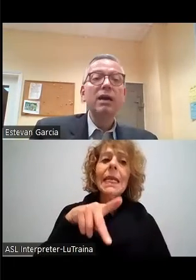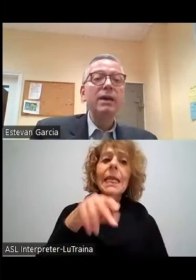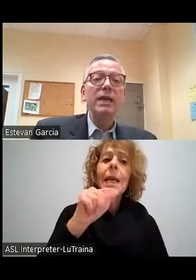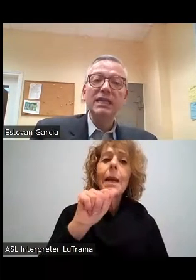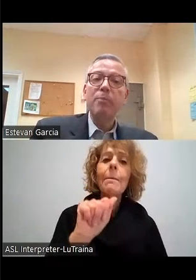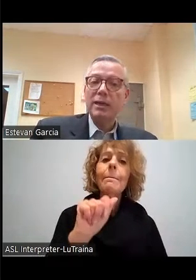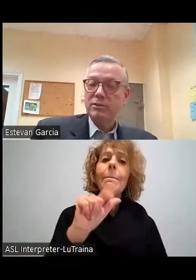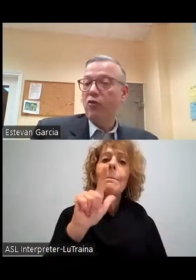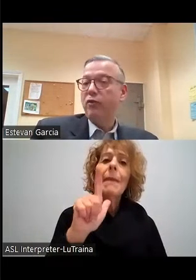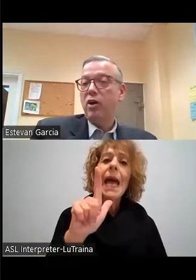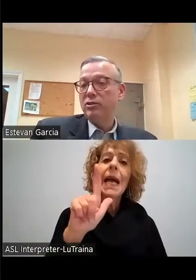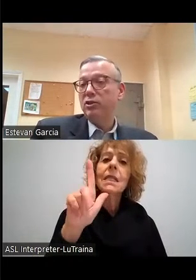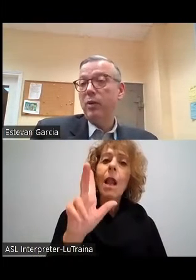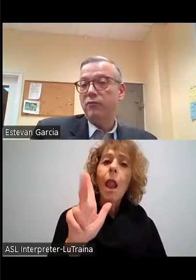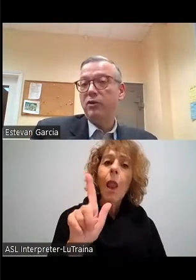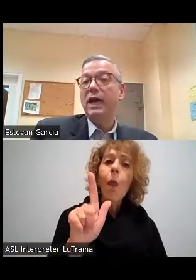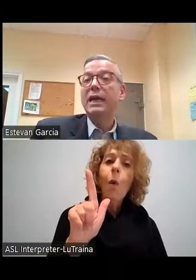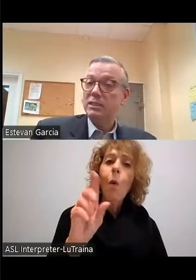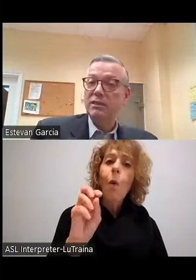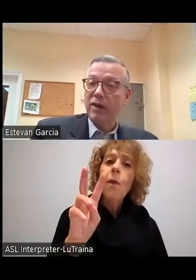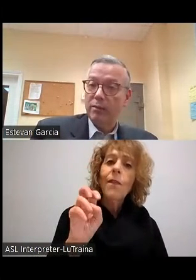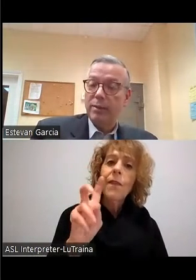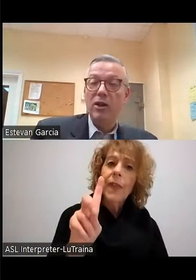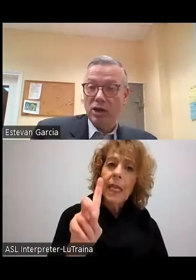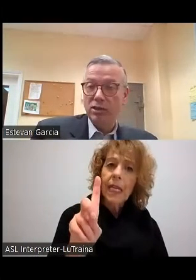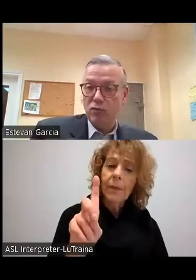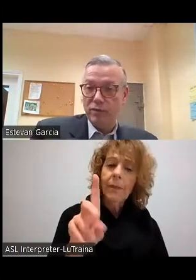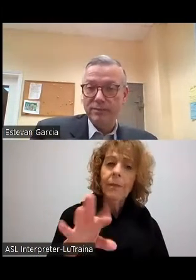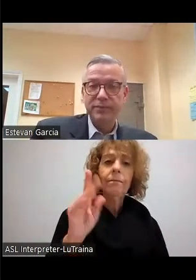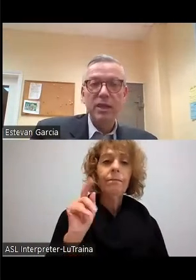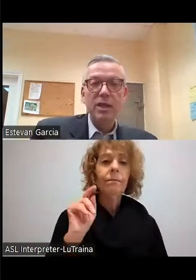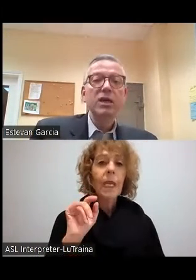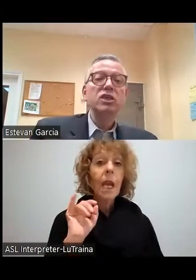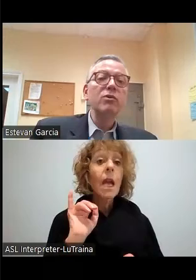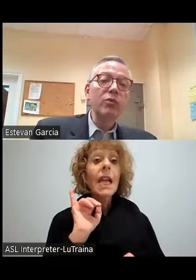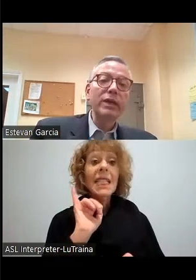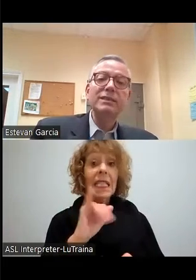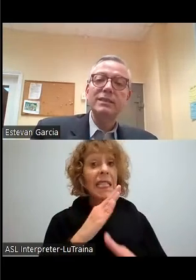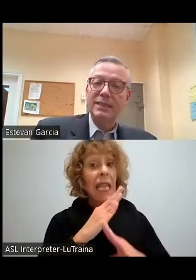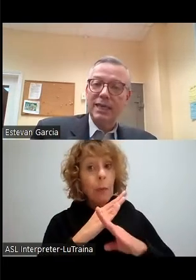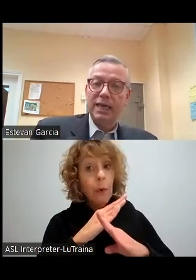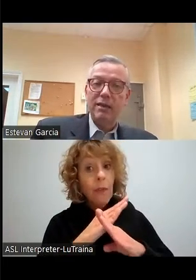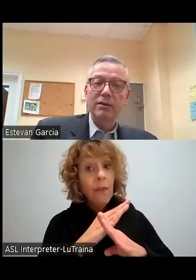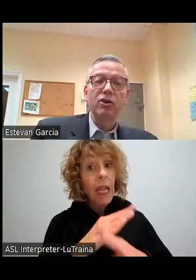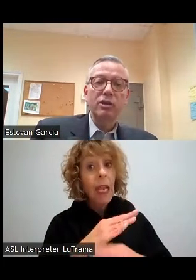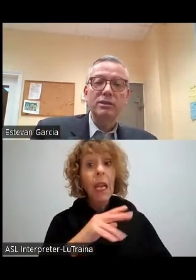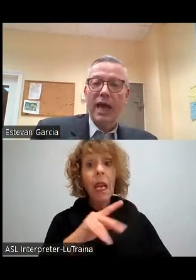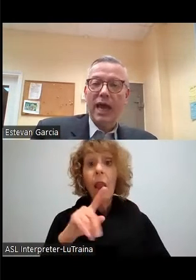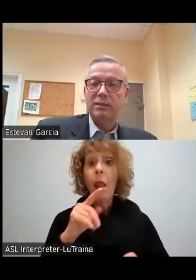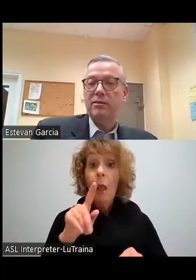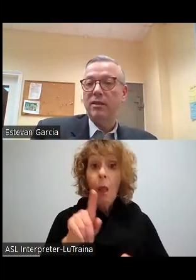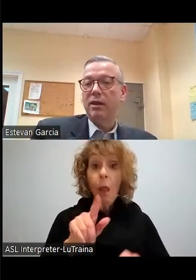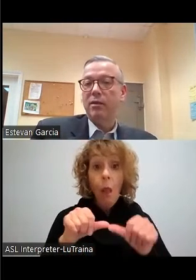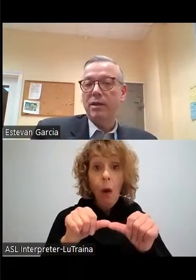disease, but is Paxlovid also helpful against developing long COVID? So a recent study